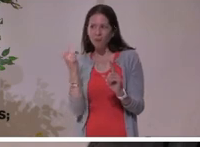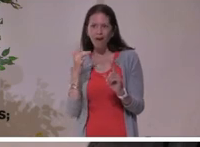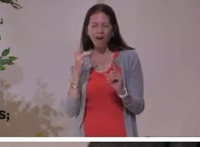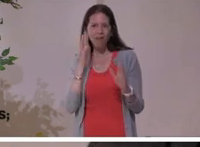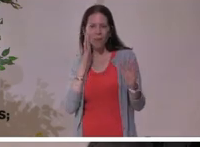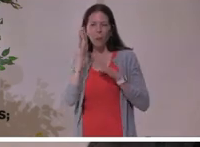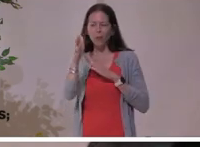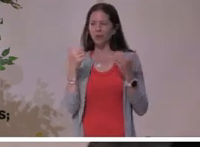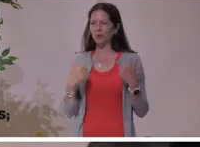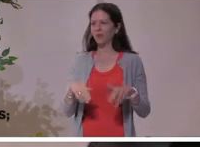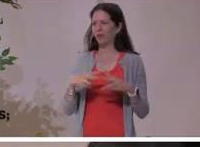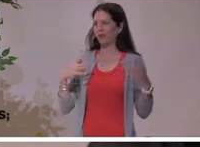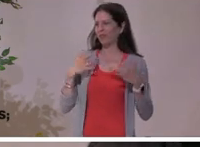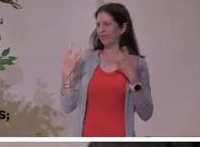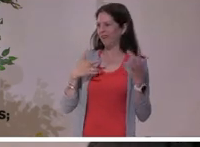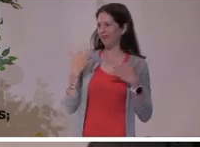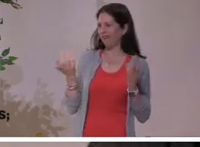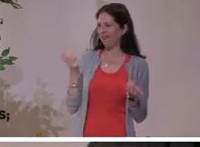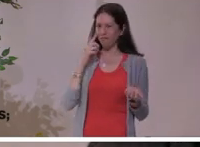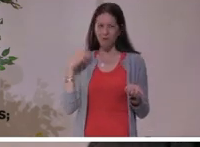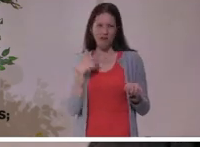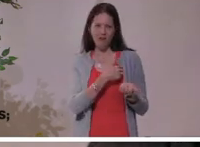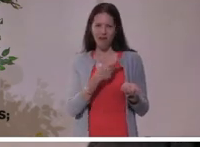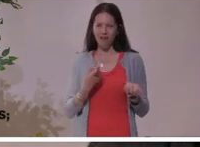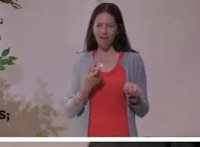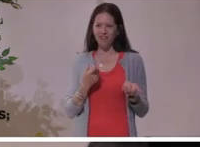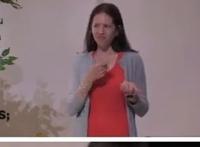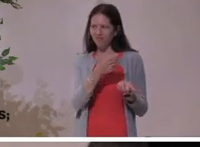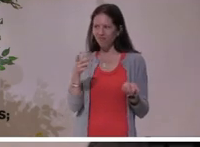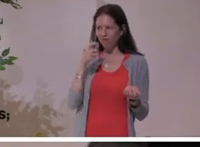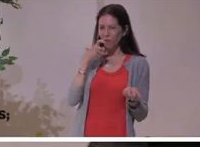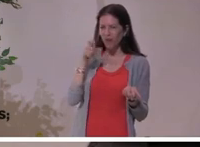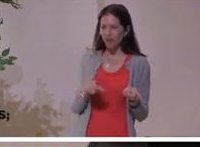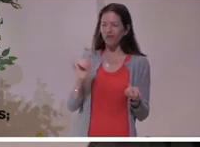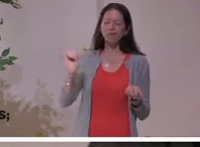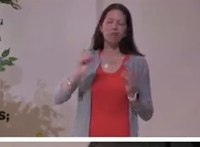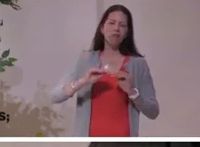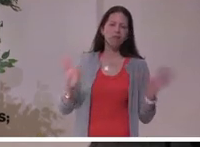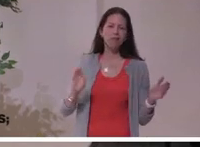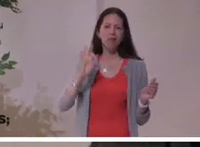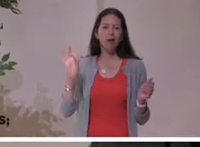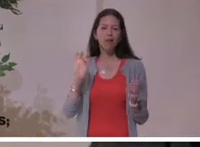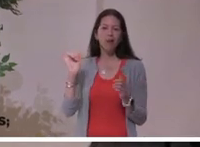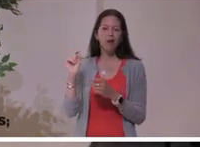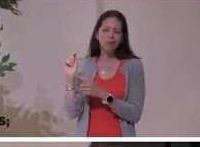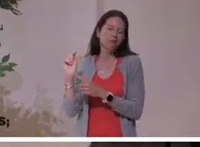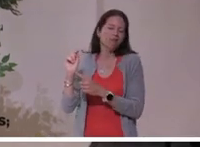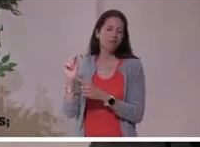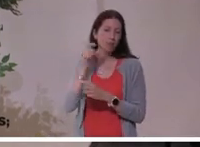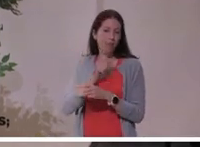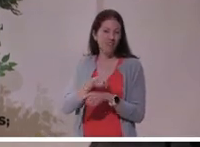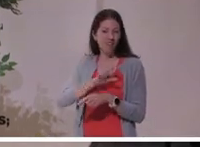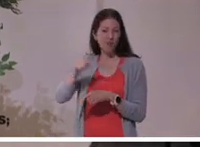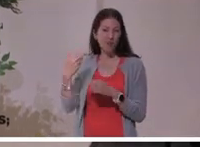fashion. For, you don't have to go, I mean, obviously, you went to FIT, but you don't have to go to,